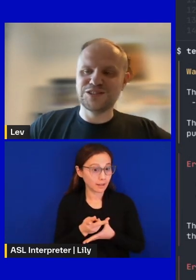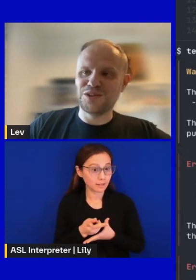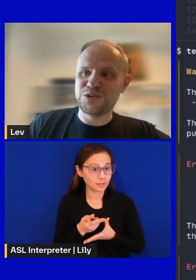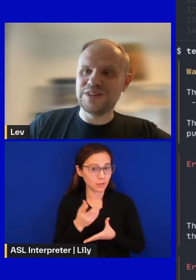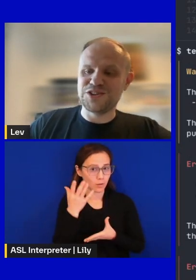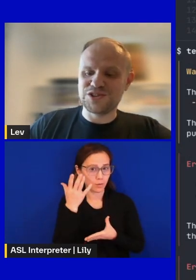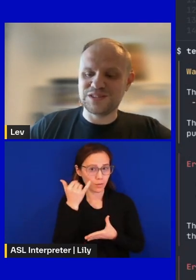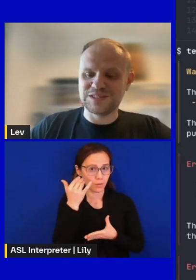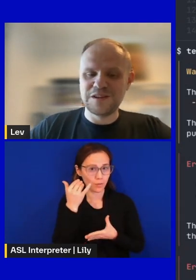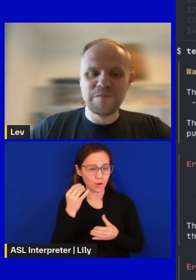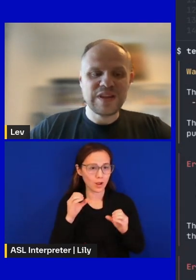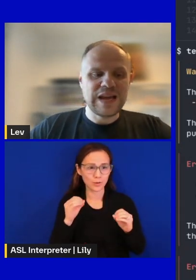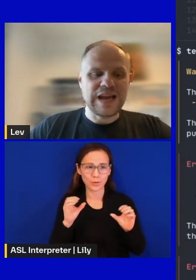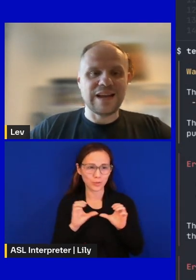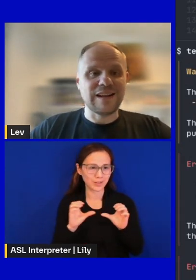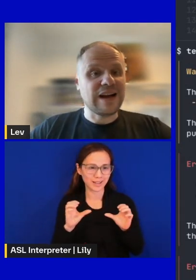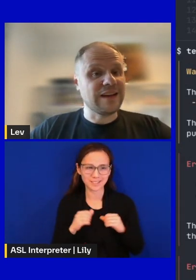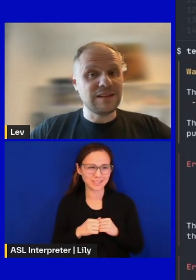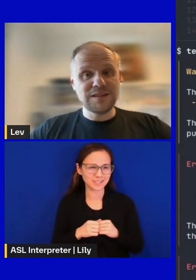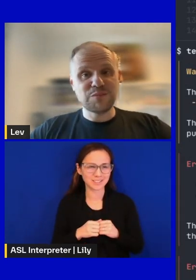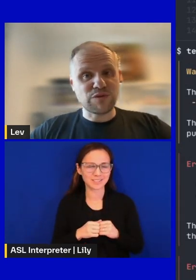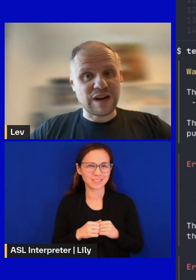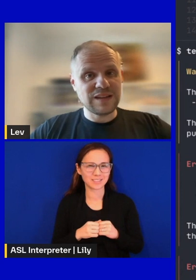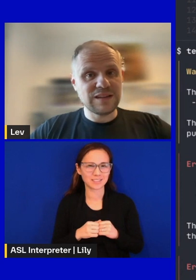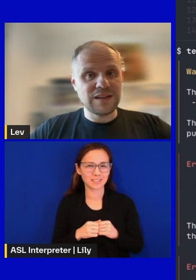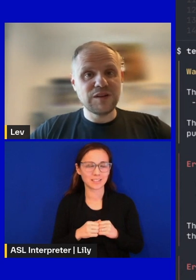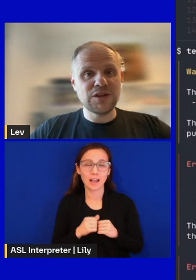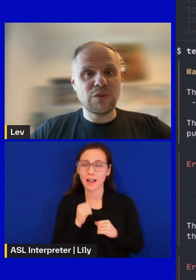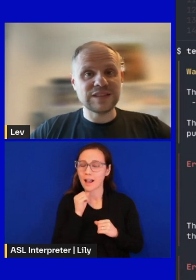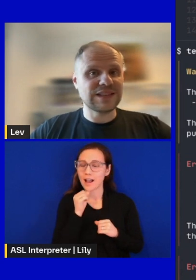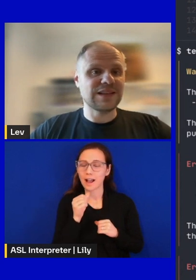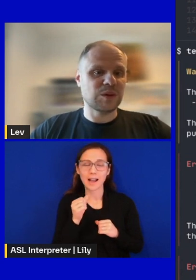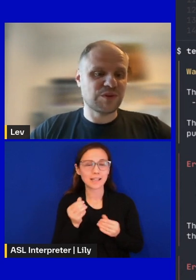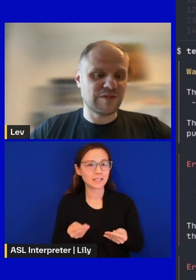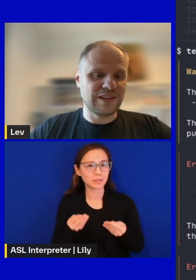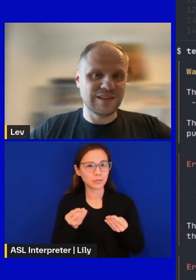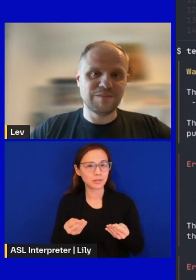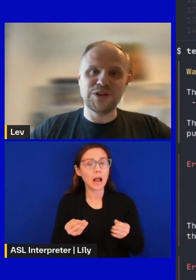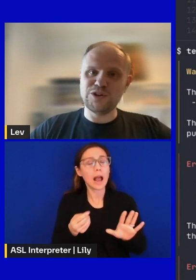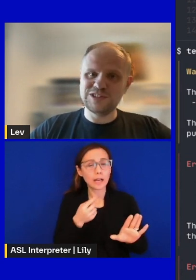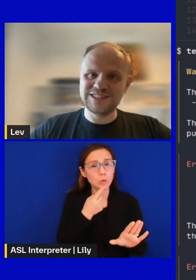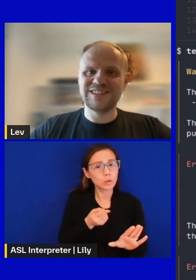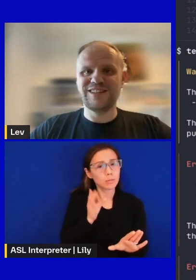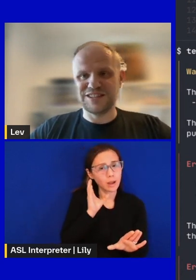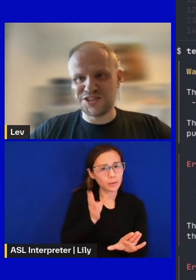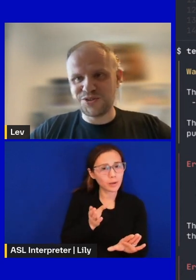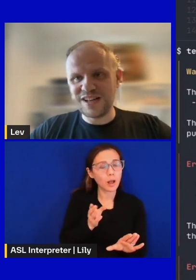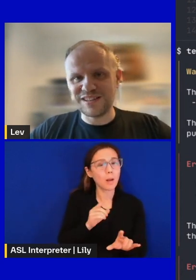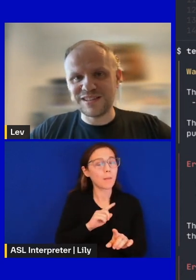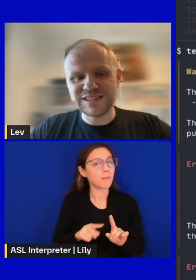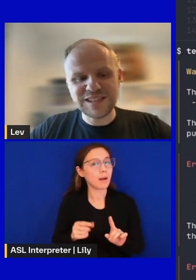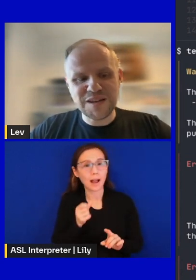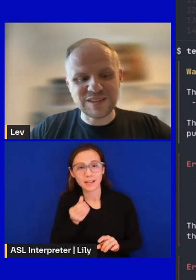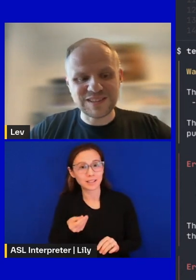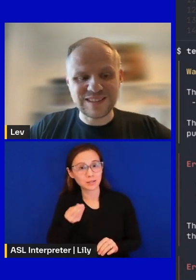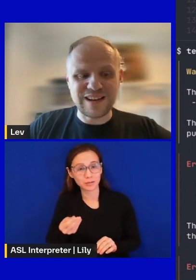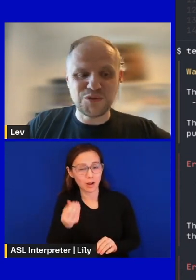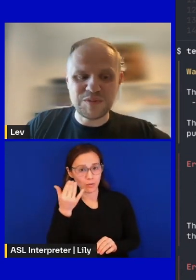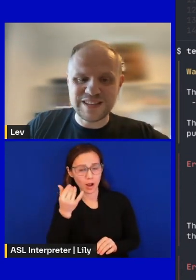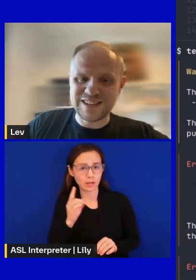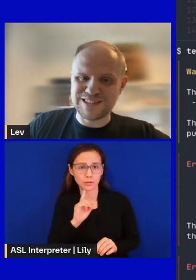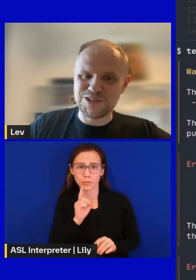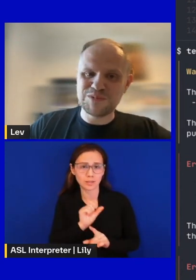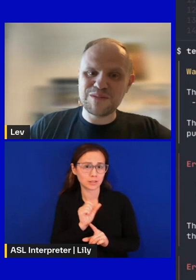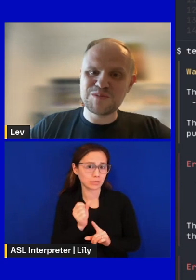there is no credentials. And I didn't provide it, even though I said I will provide it, because this is reality. This has happened. I